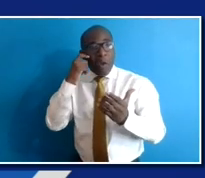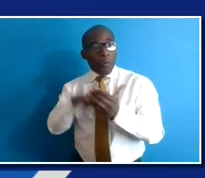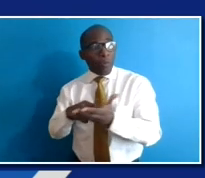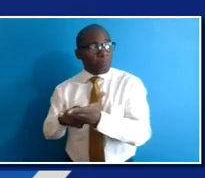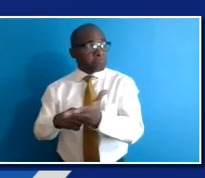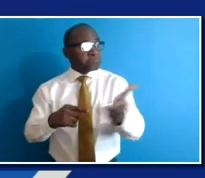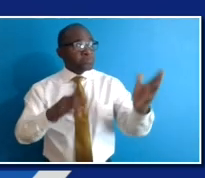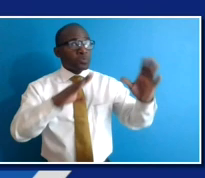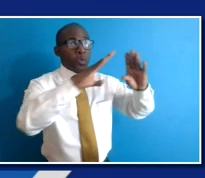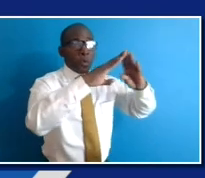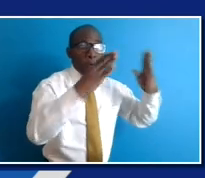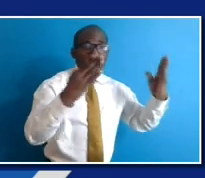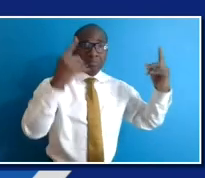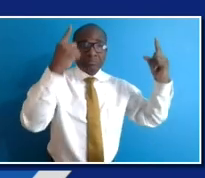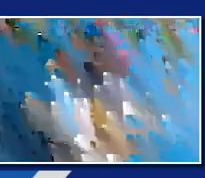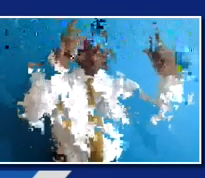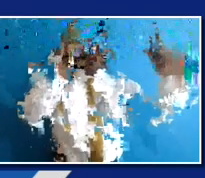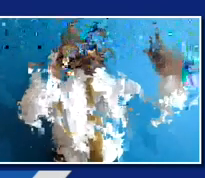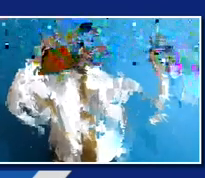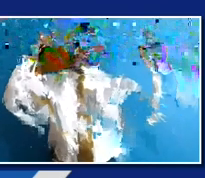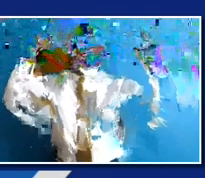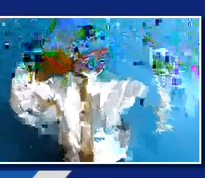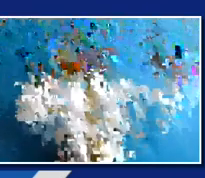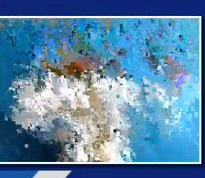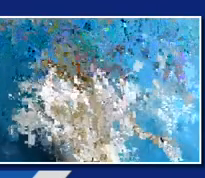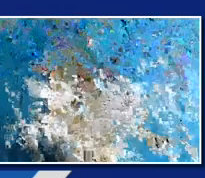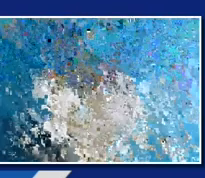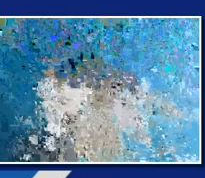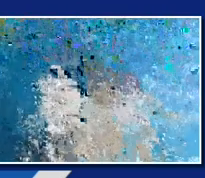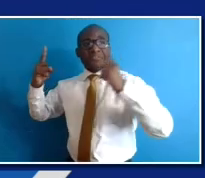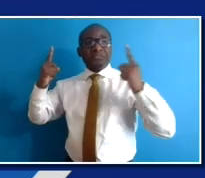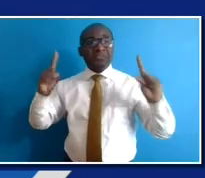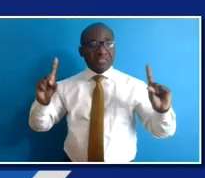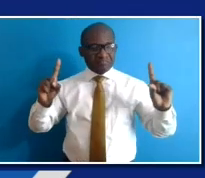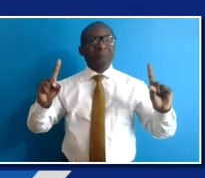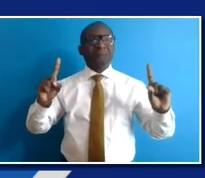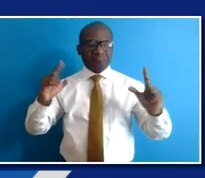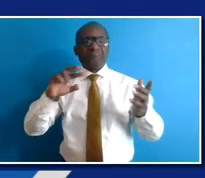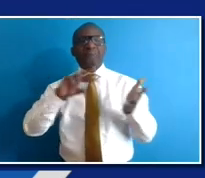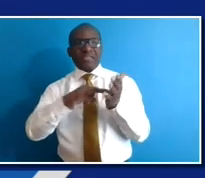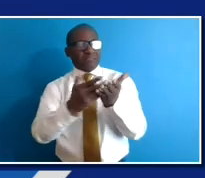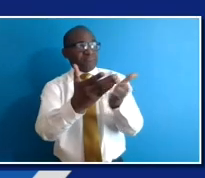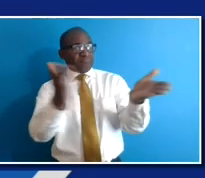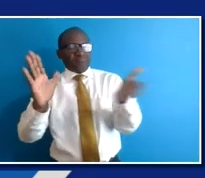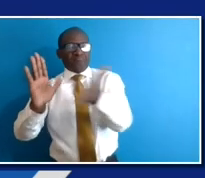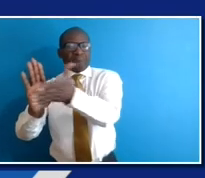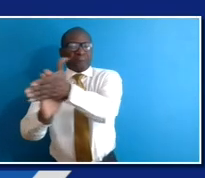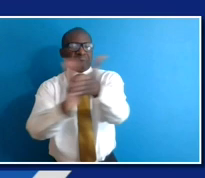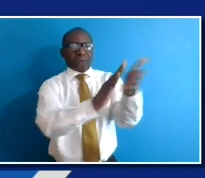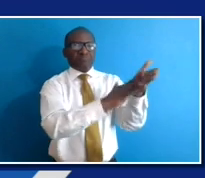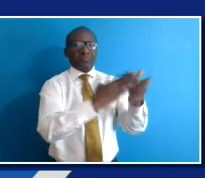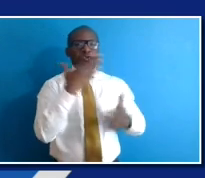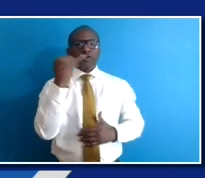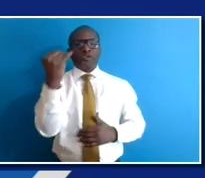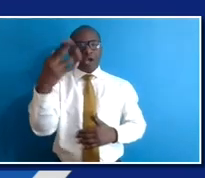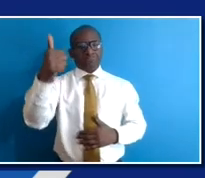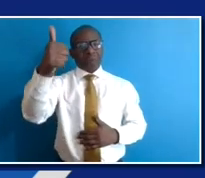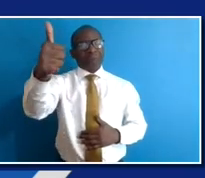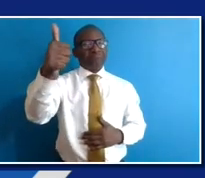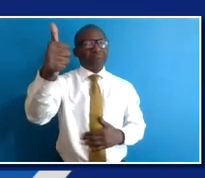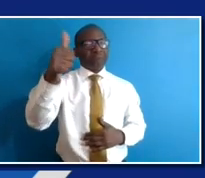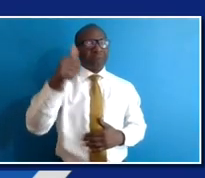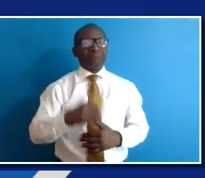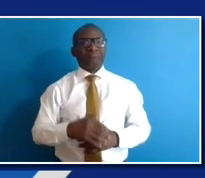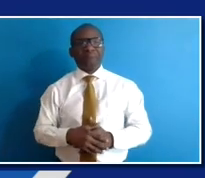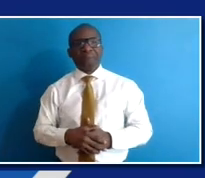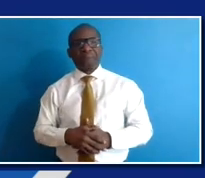nature of circumstances. I do want to mention in non-COVID related information that if you are planning to vote in the primary